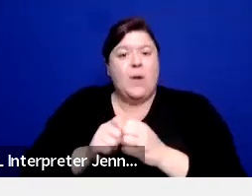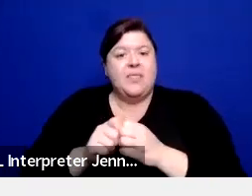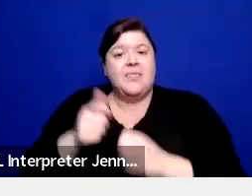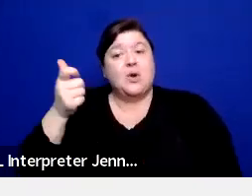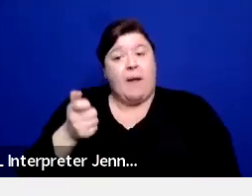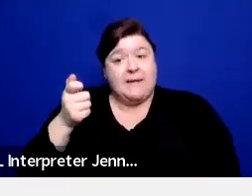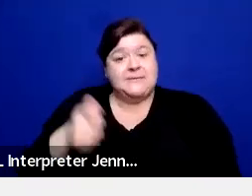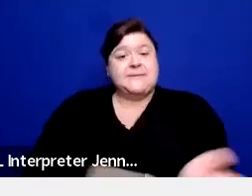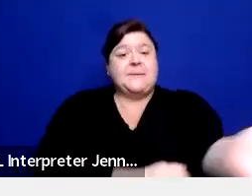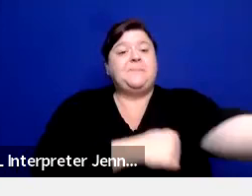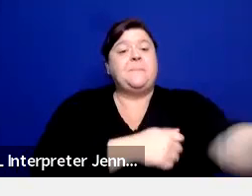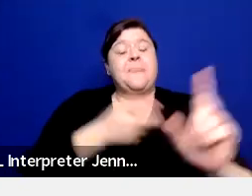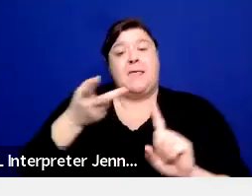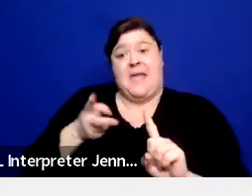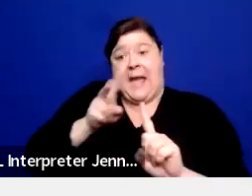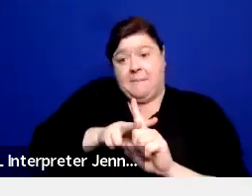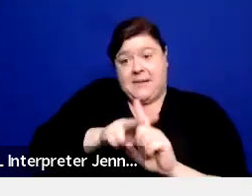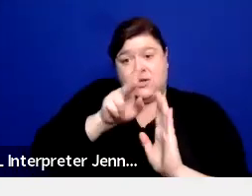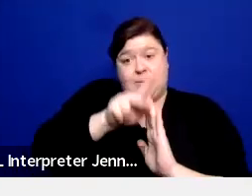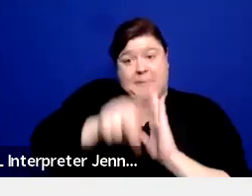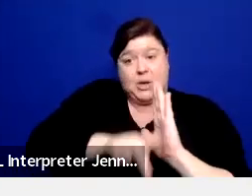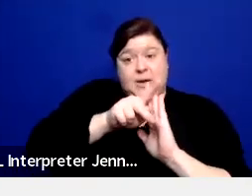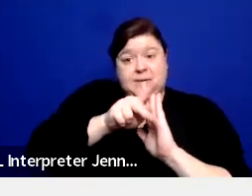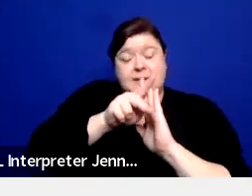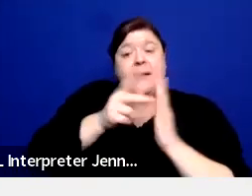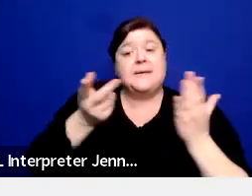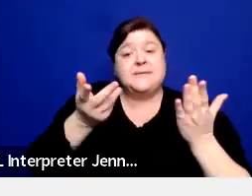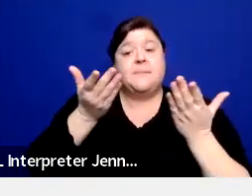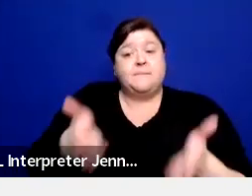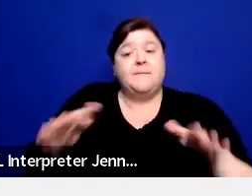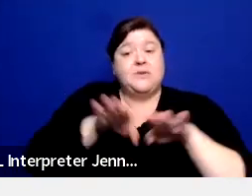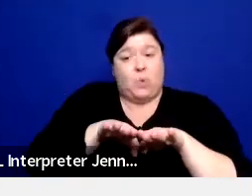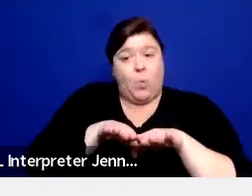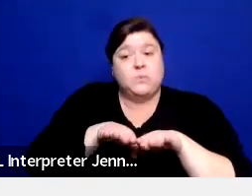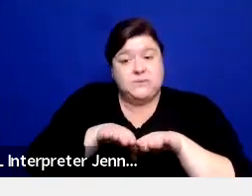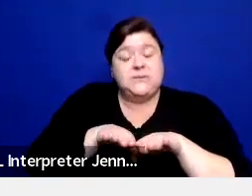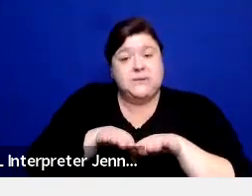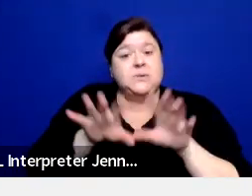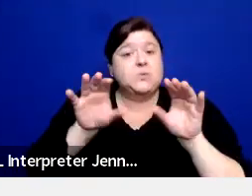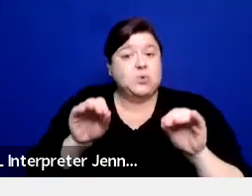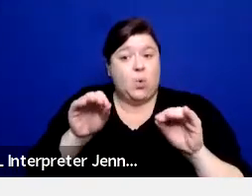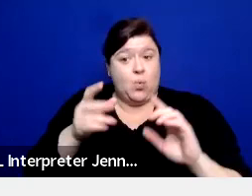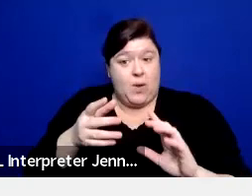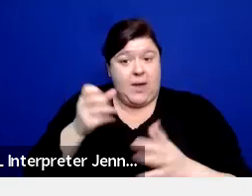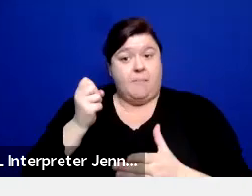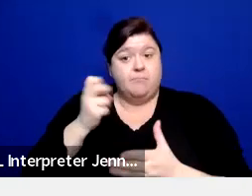Important to note that the application period has closed. And so we were able to approve